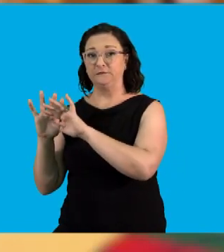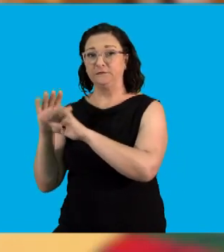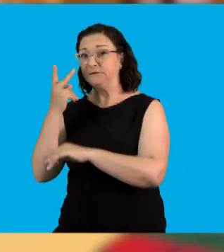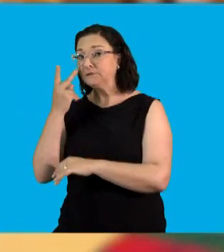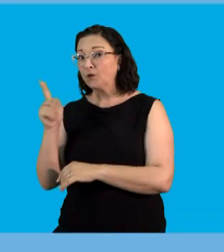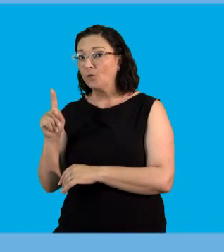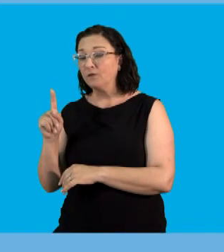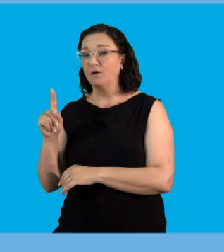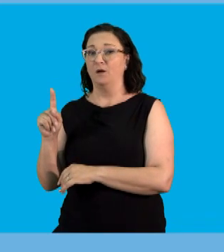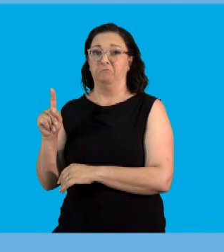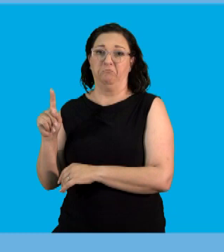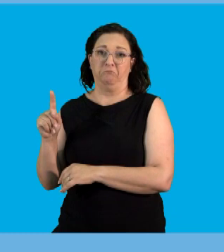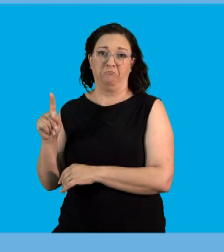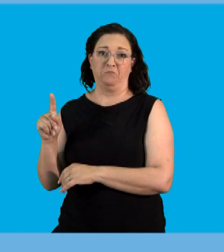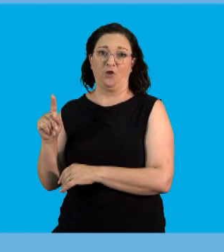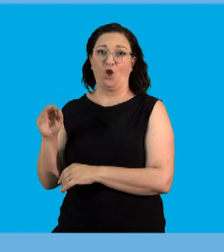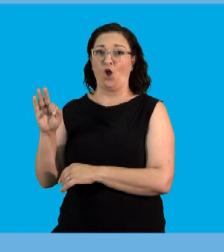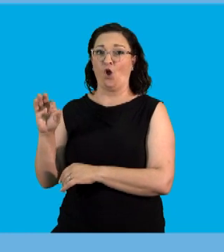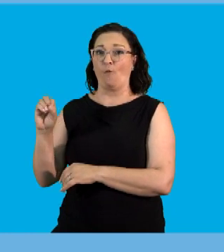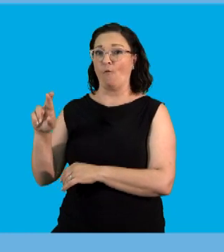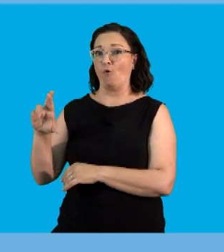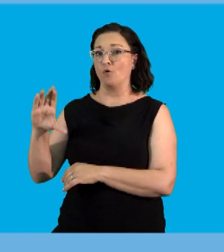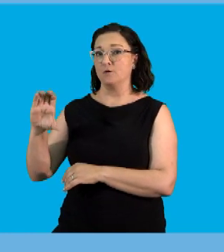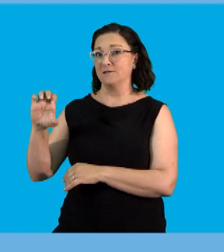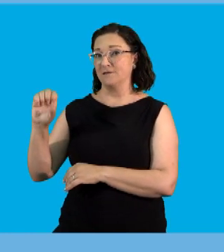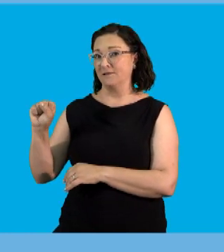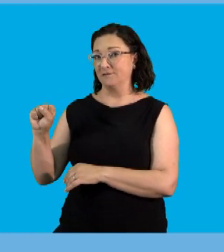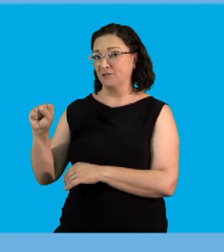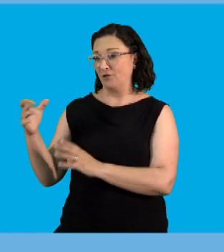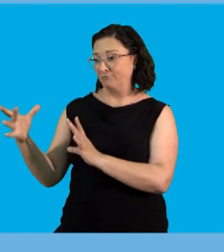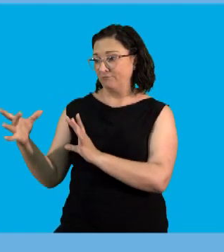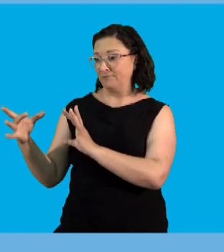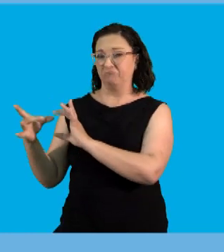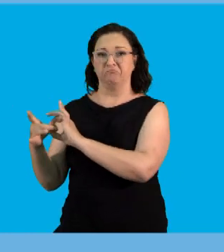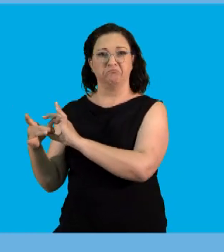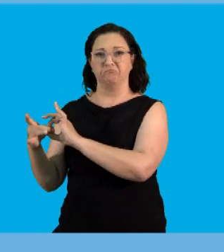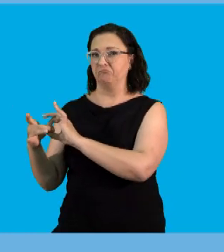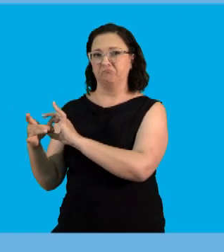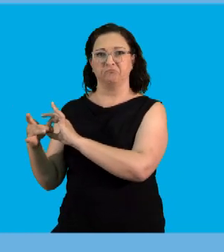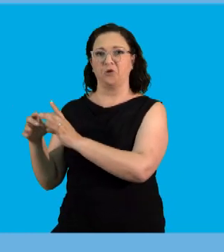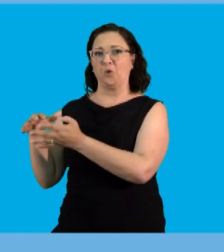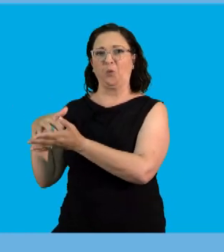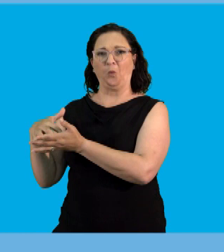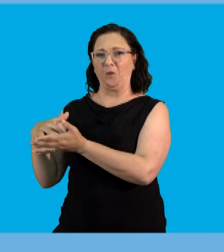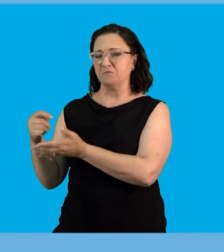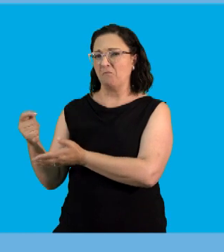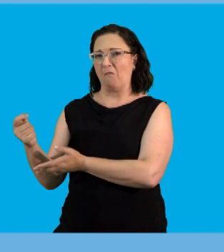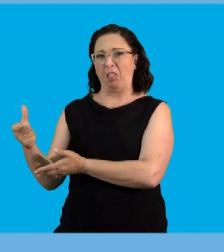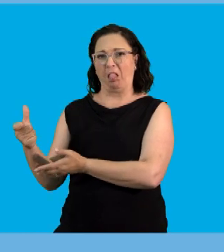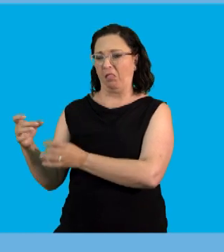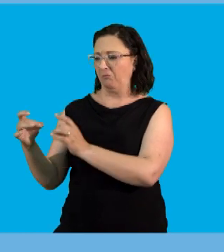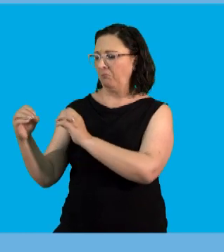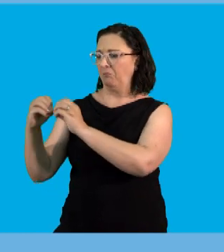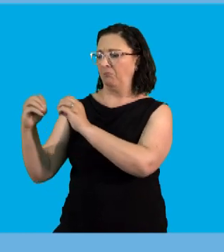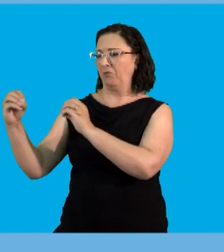gas particles, as we can see here, that the forces that are holding up those particles, they are very, very, very